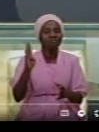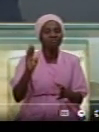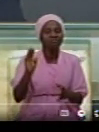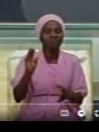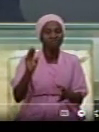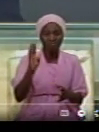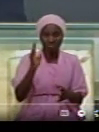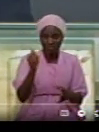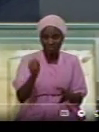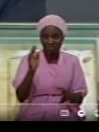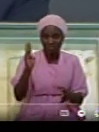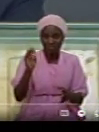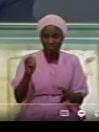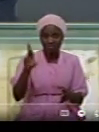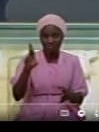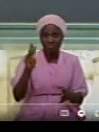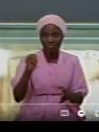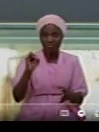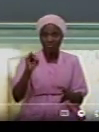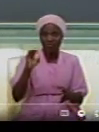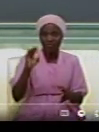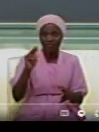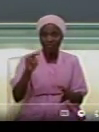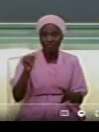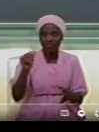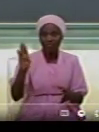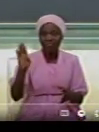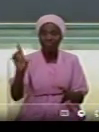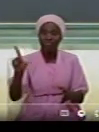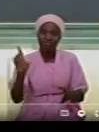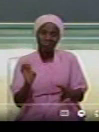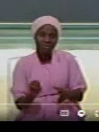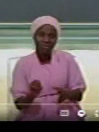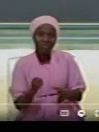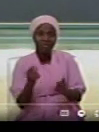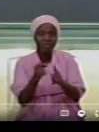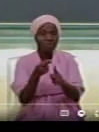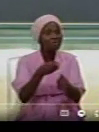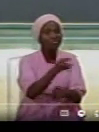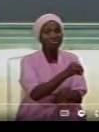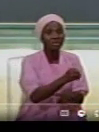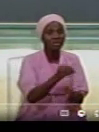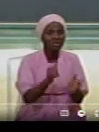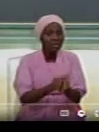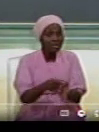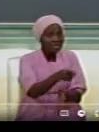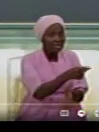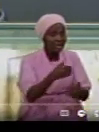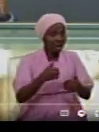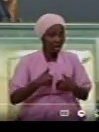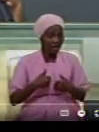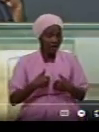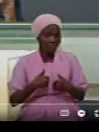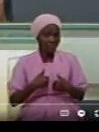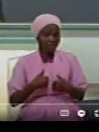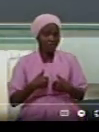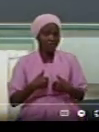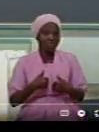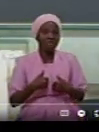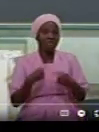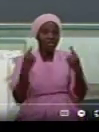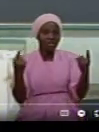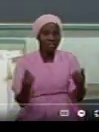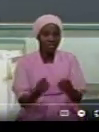you imagine having the same partner out there with